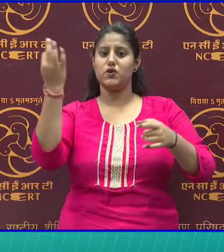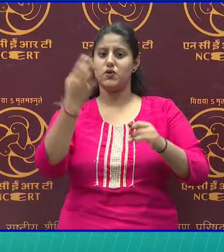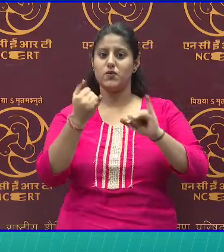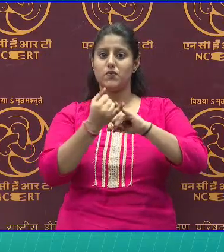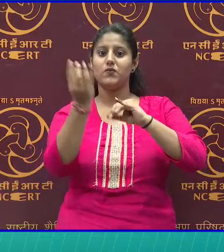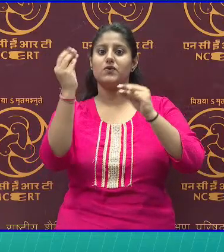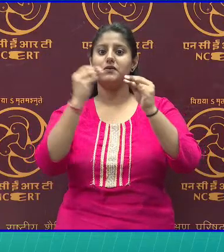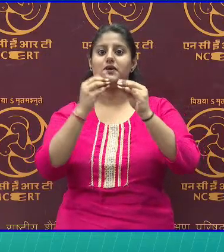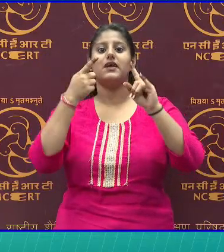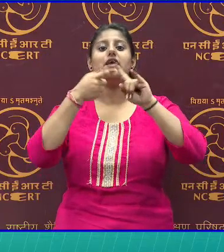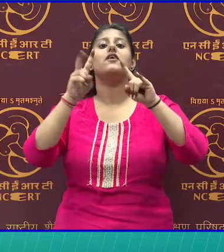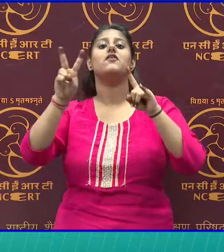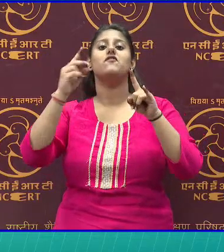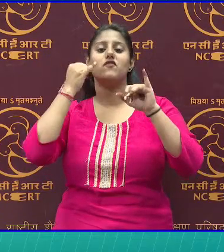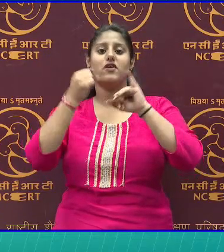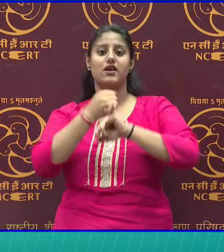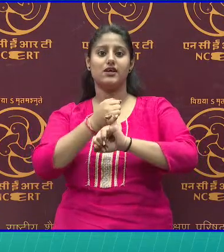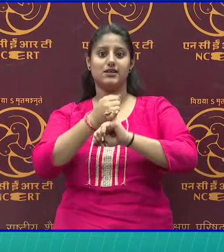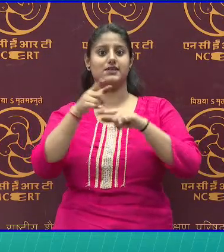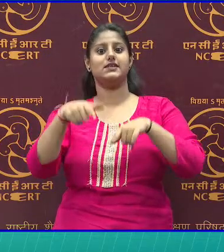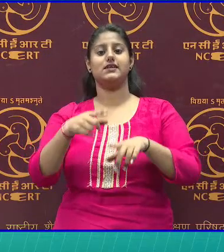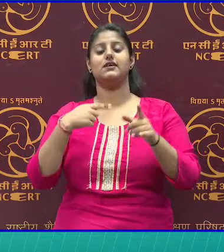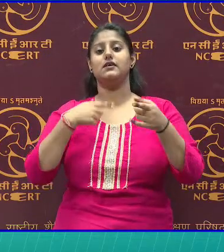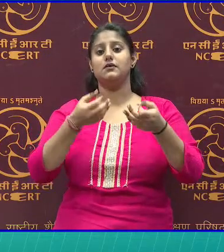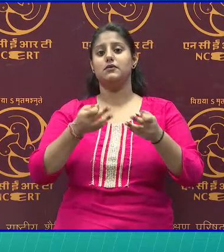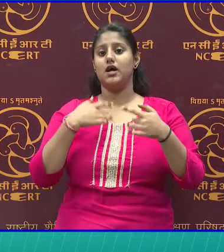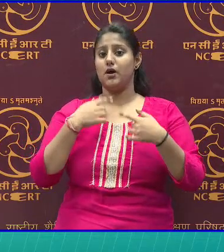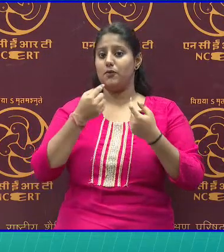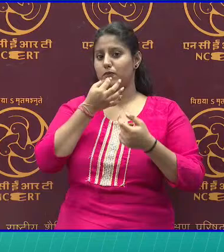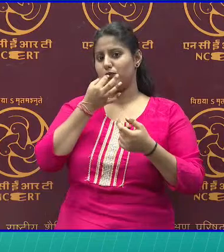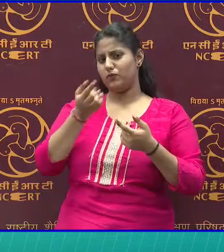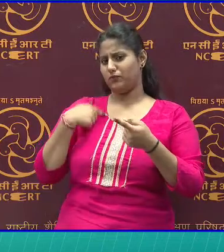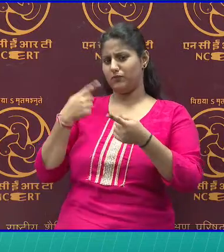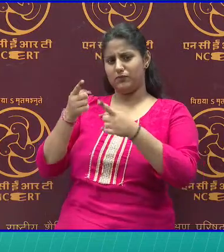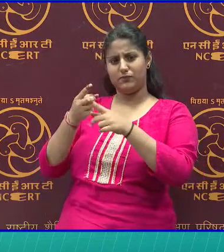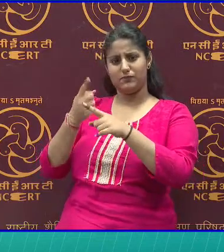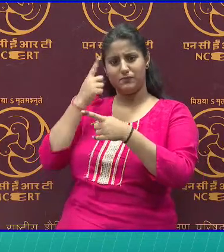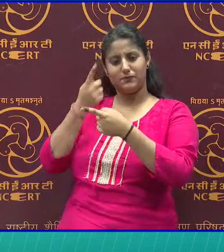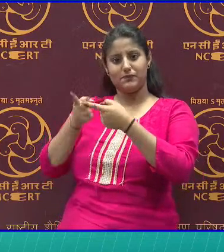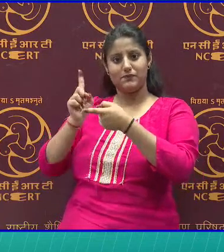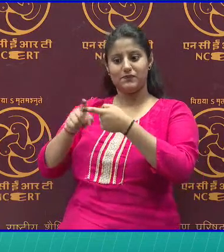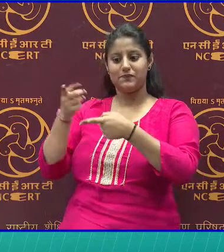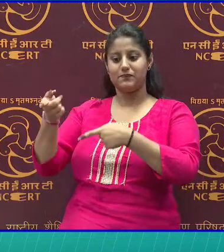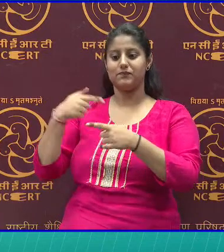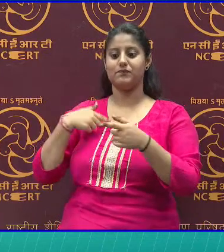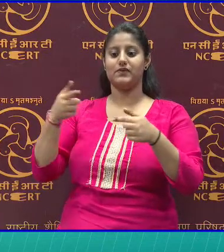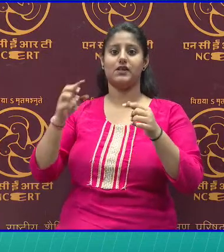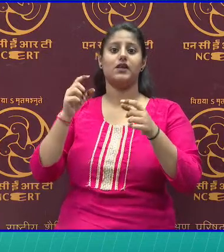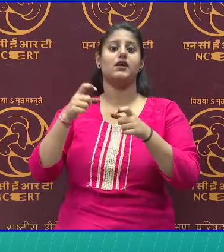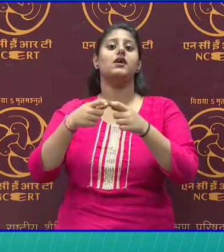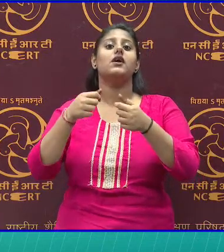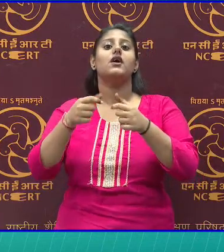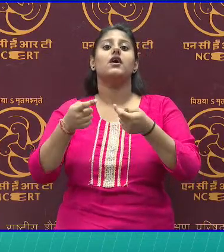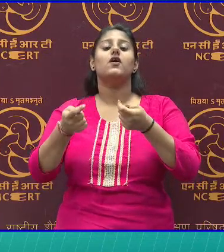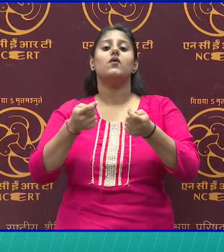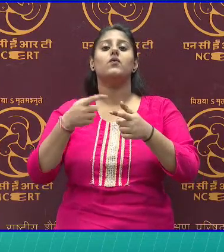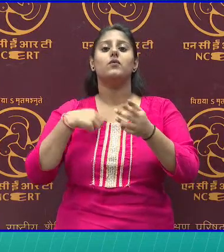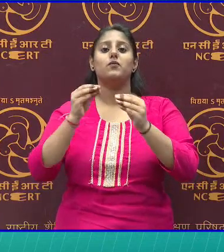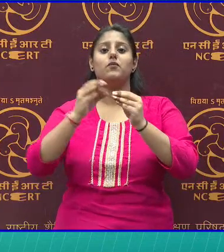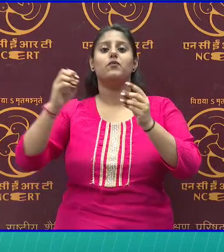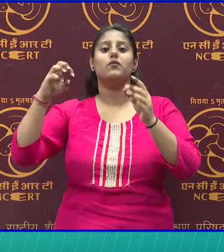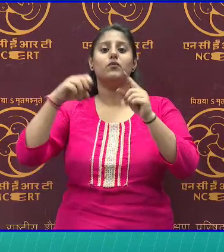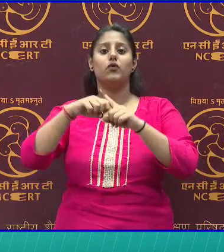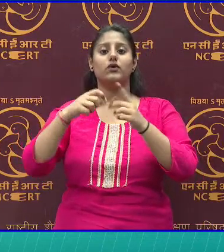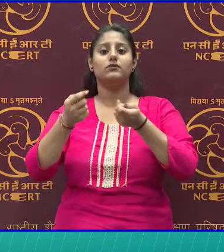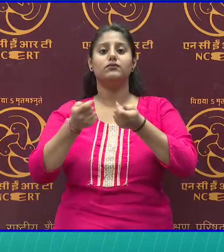called Our Wondrous World. So we'll ask Dr. Krishnan, who is also the coordinator of this book, about this